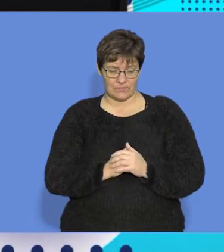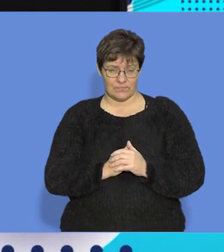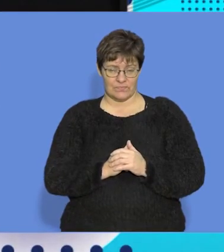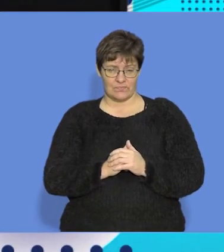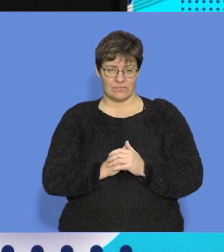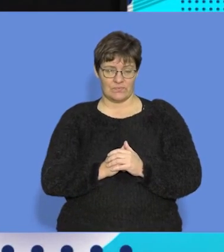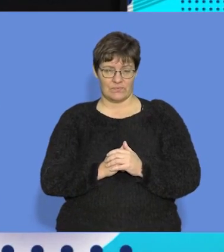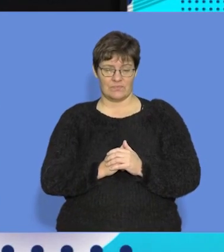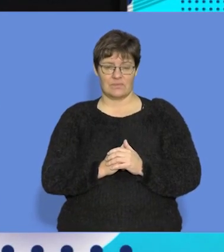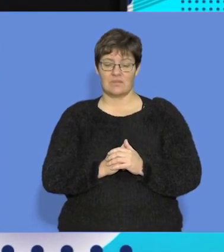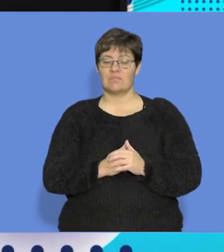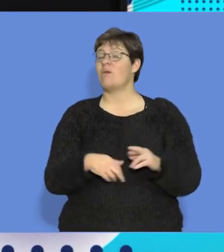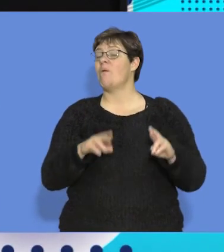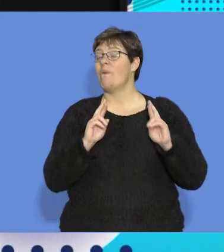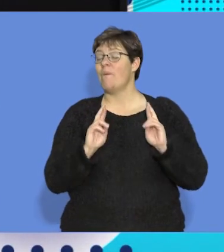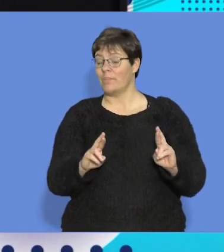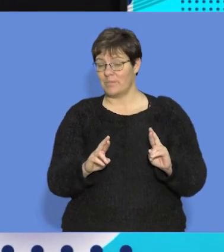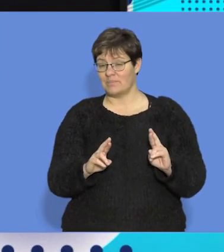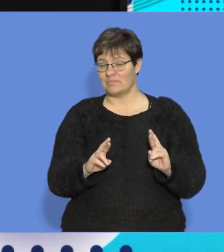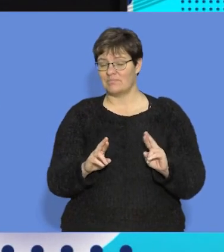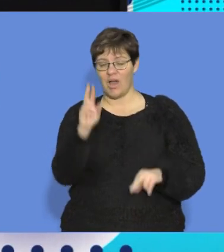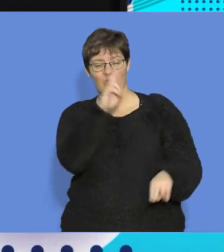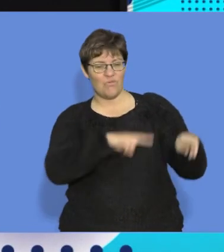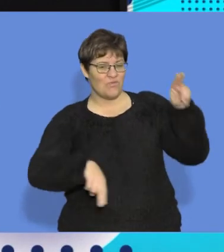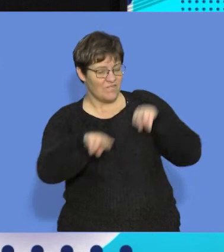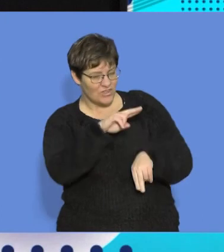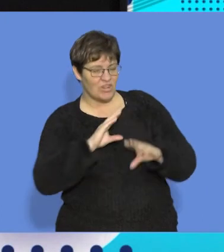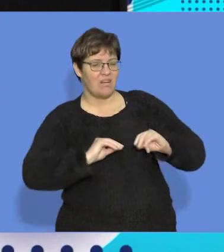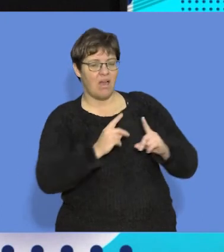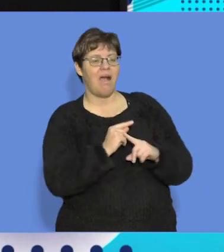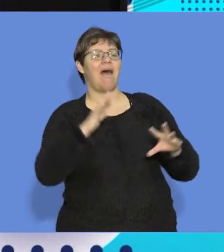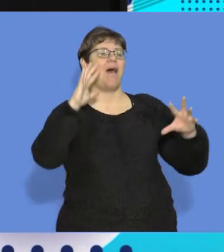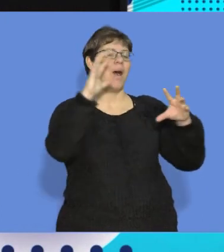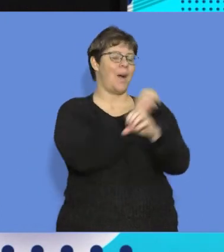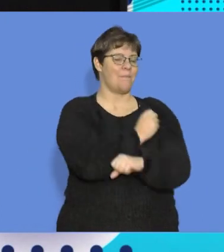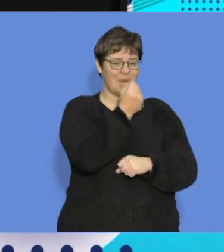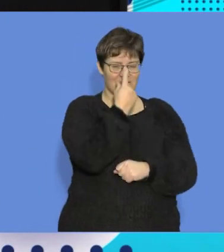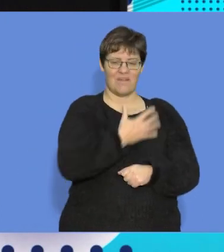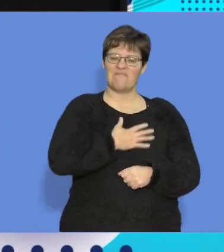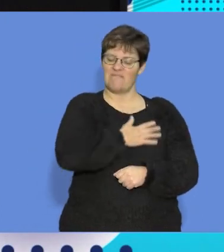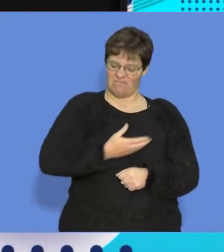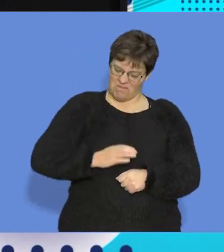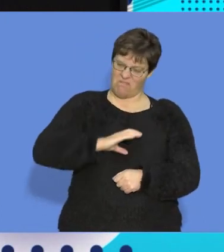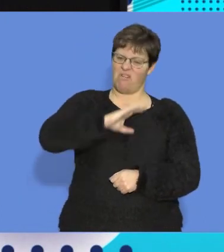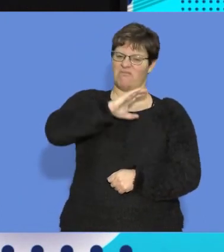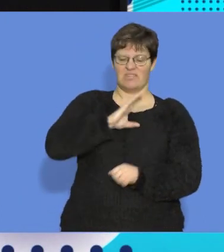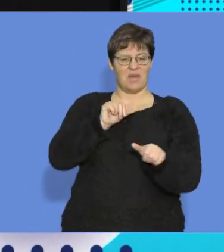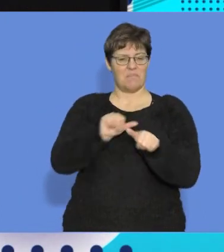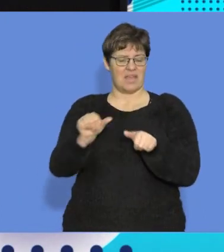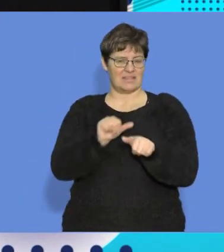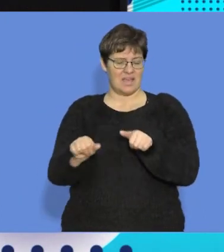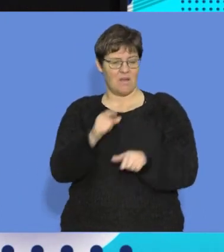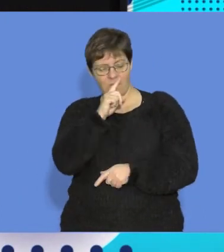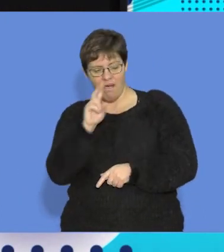I hope that this revision lesson has helped you a little bit and you will feel more confident when you actually